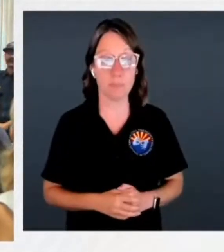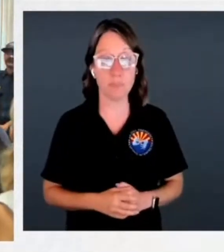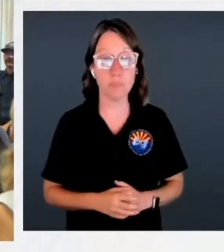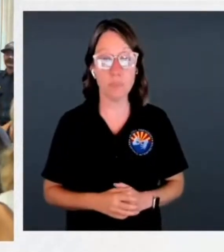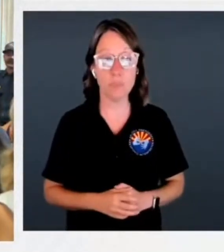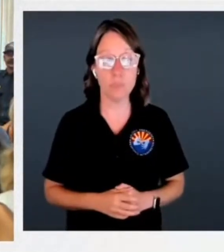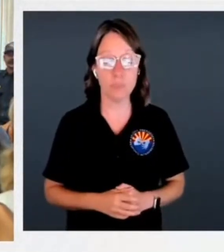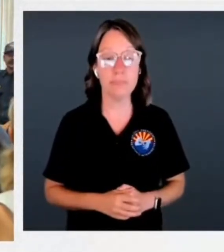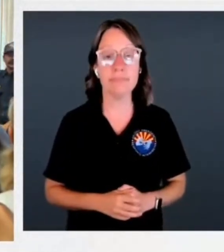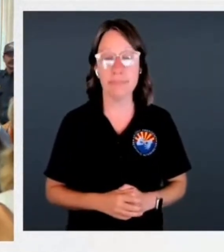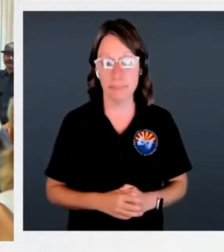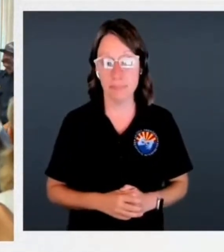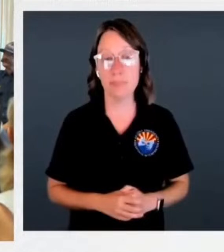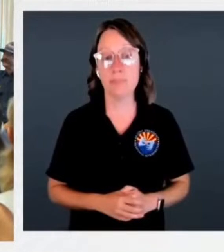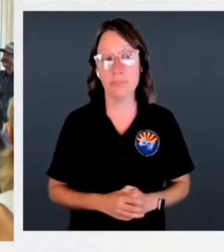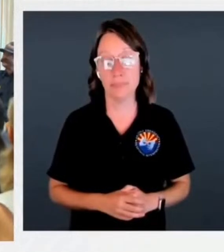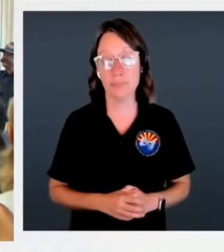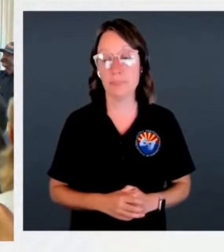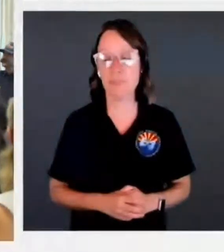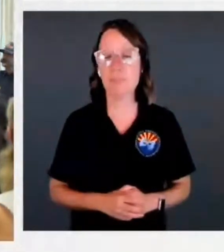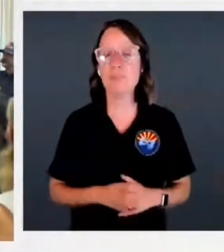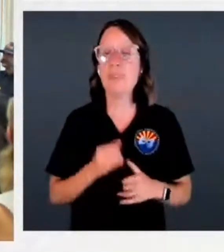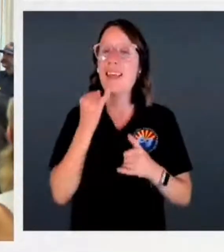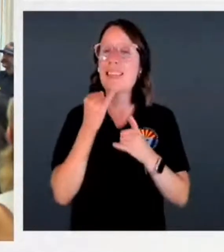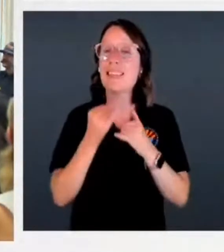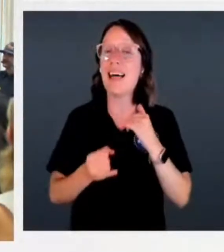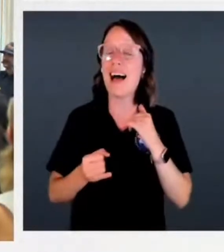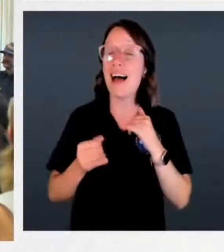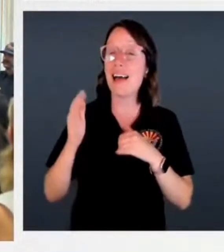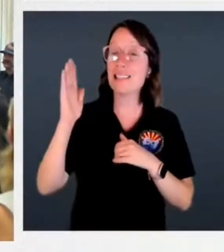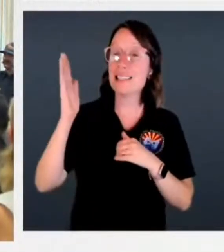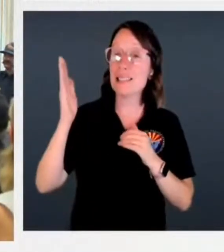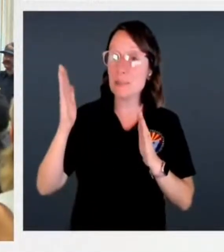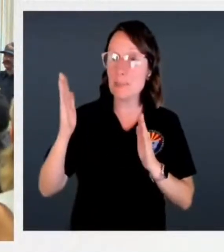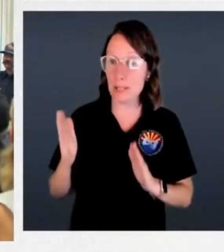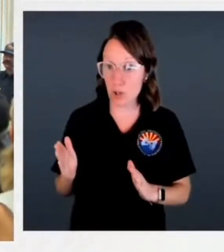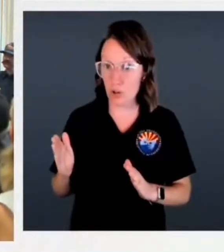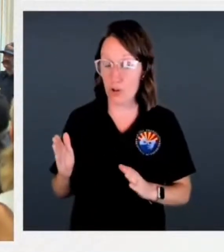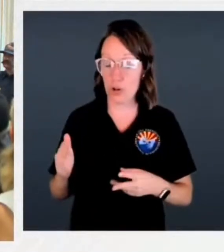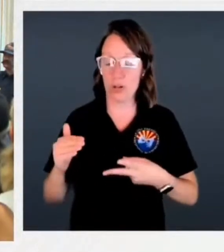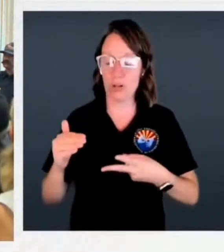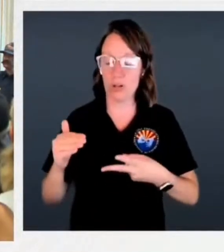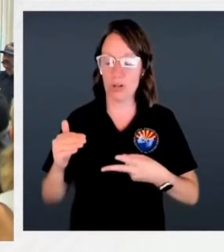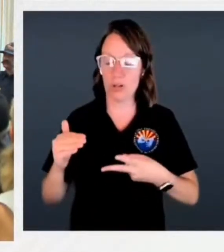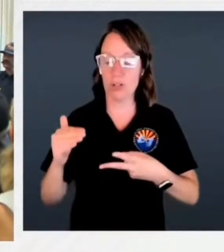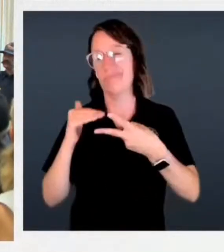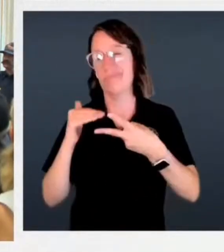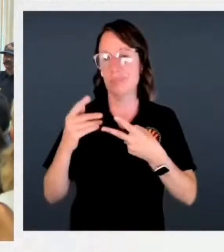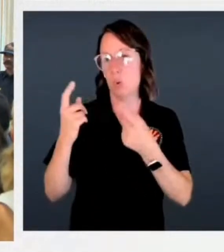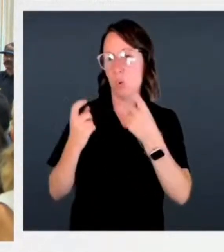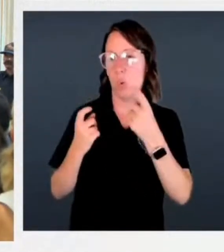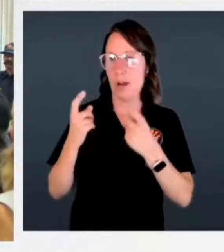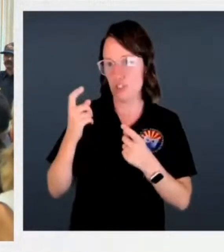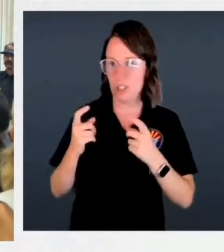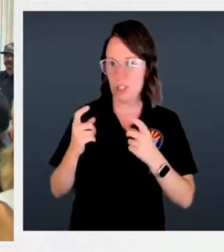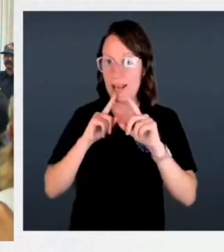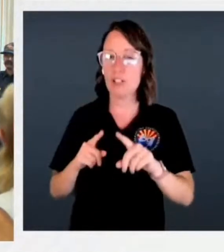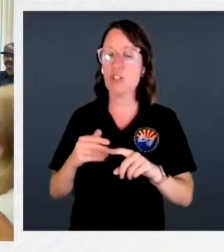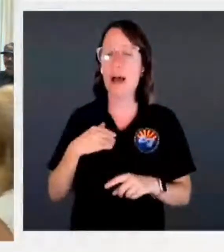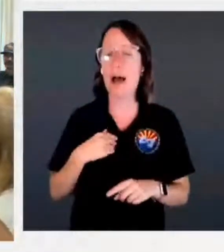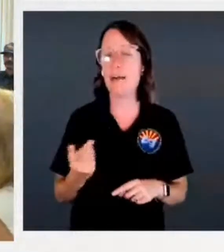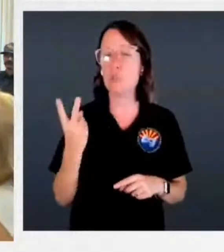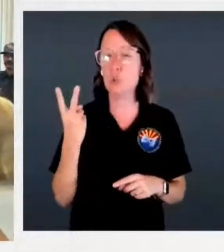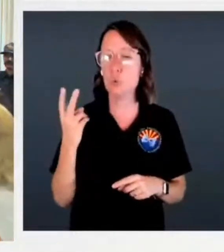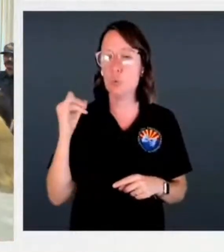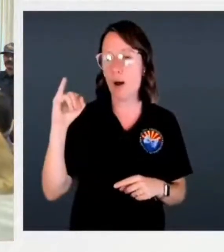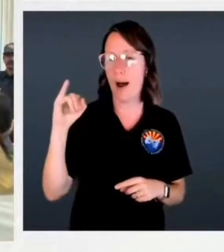Thank you, Jill. And for our final speakers, before we get to question and answer, I'd like to bring up Unified Incident Commanders Matt Conklin and Kent